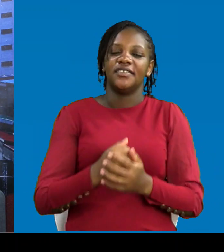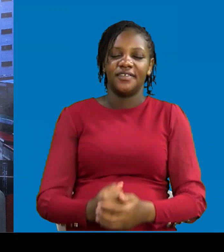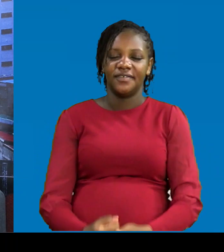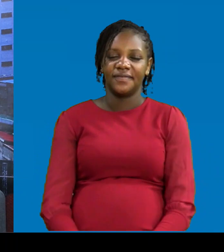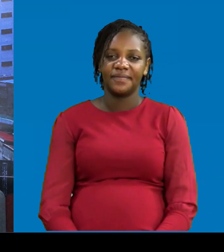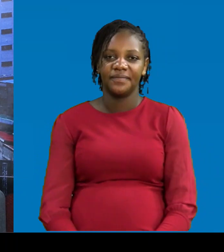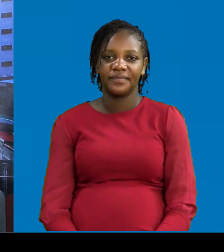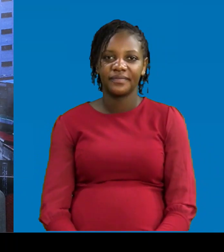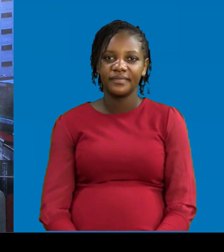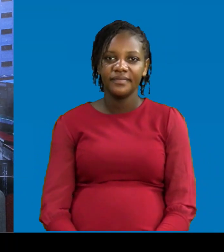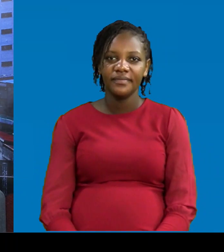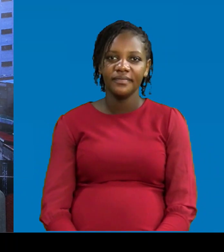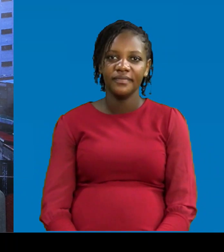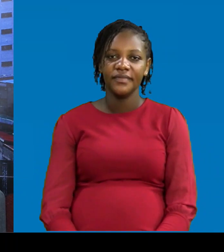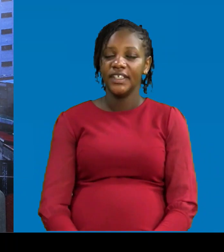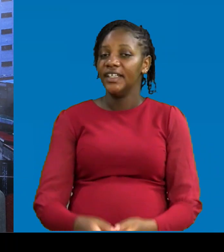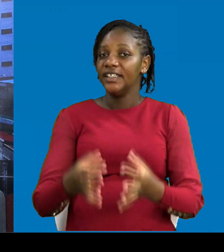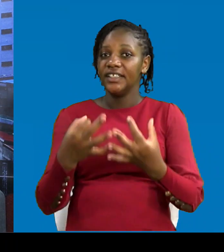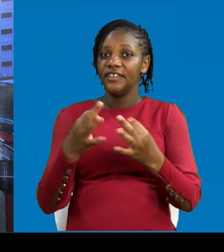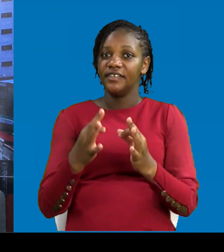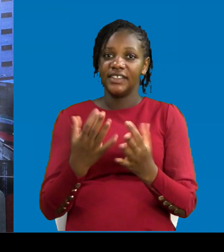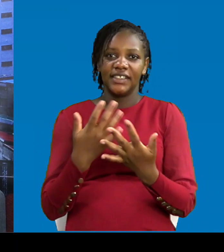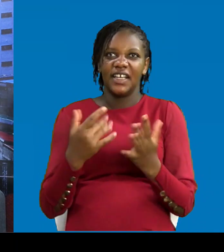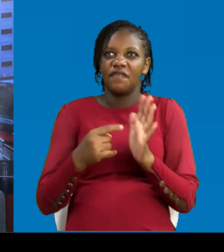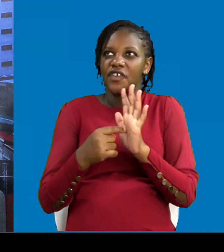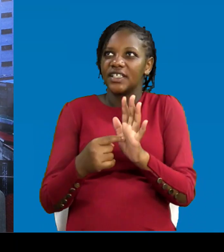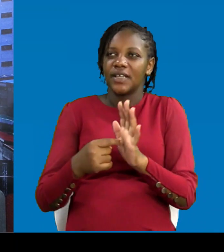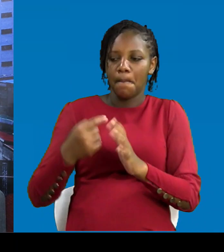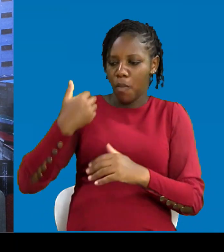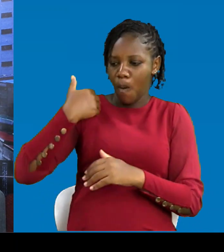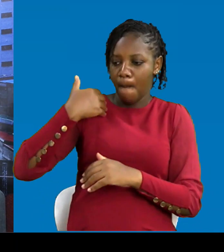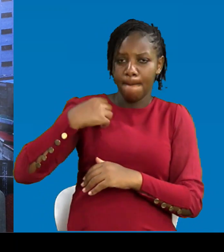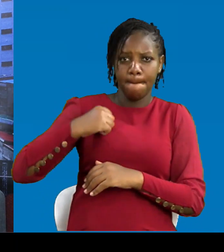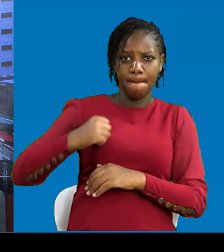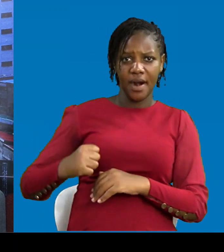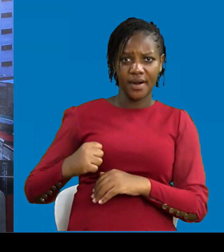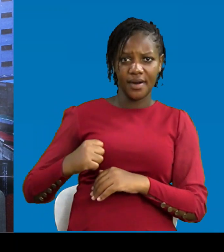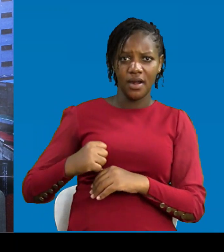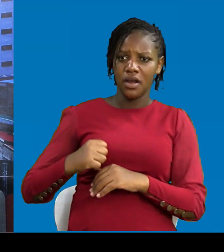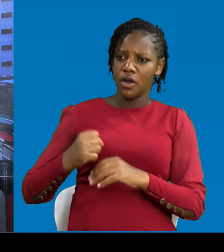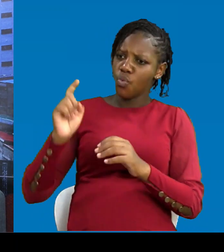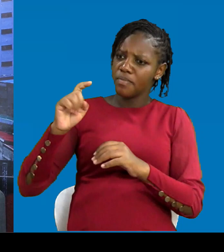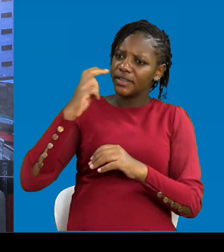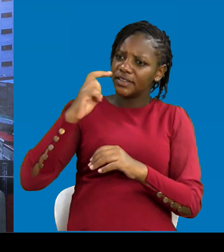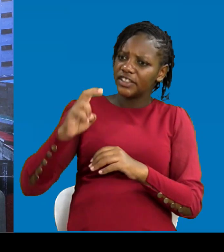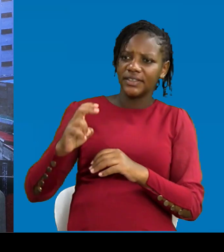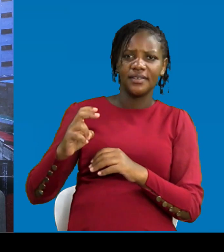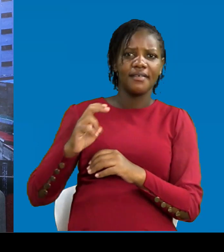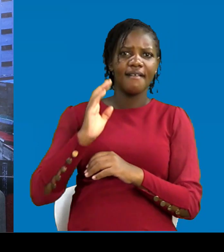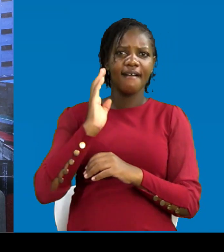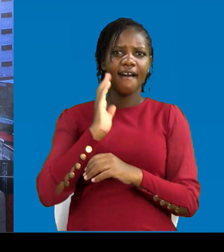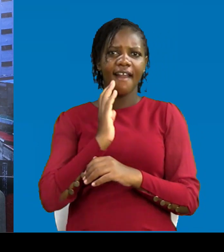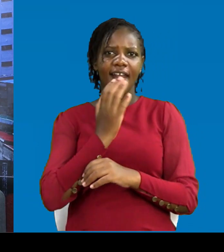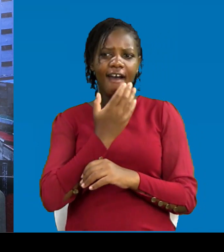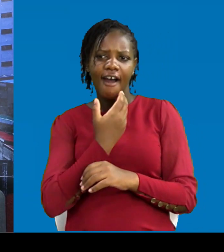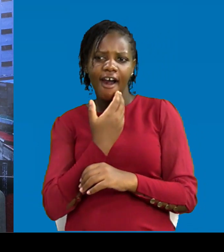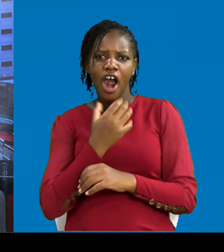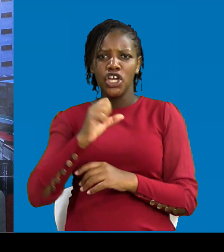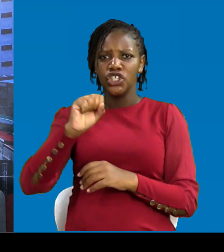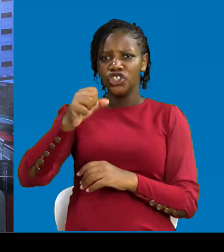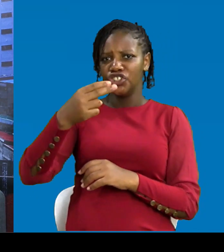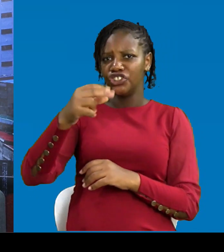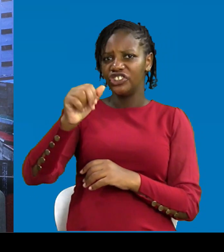working with. If it's things like bags, of course we're looking at color, we're looking at the shape of the bag. We're looking